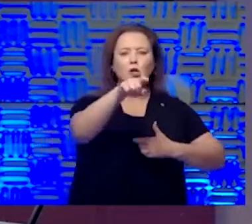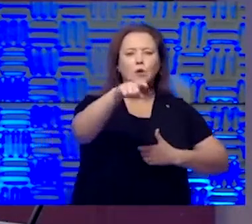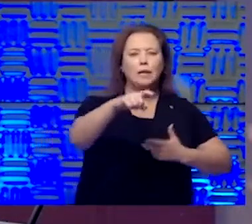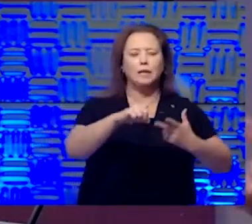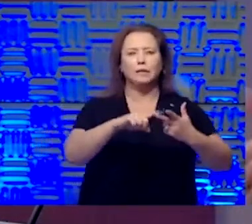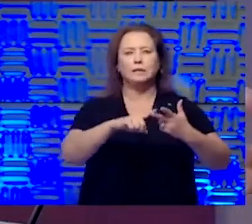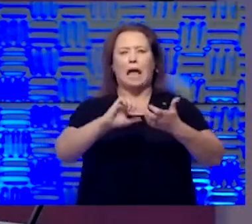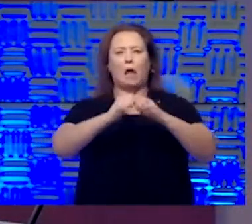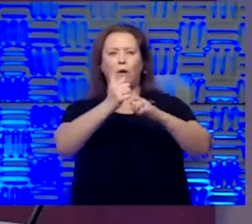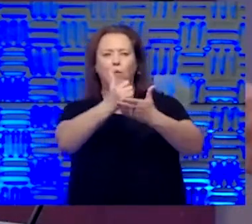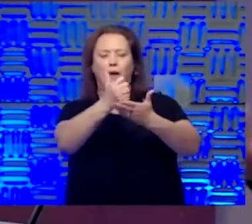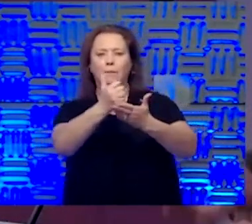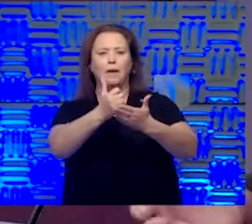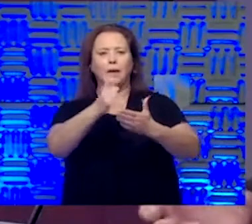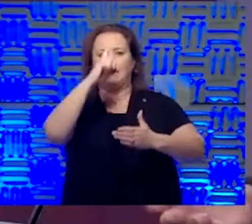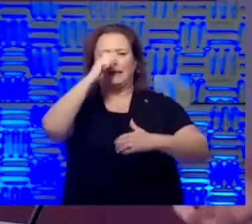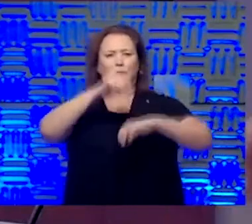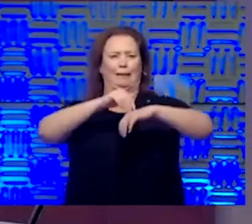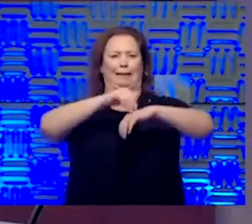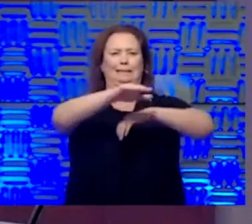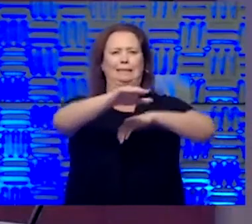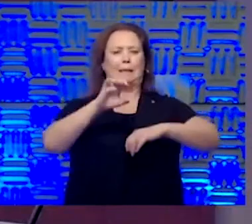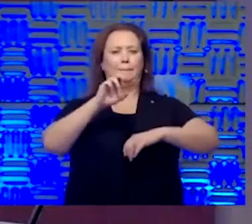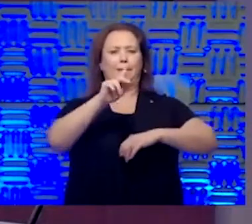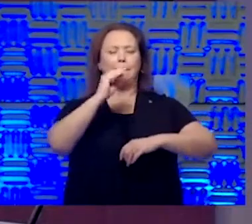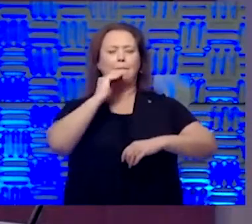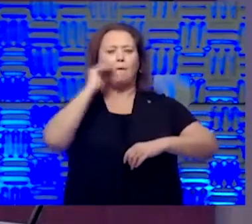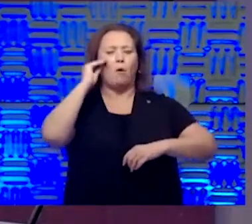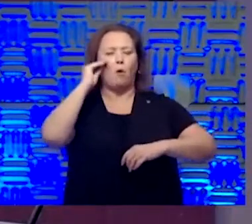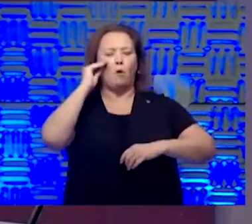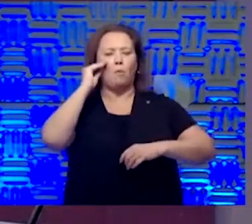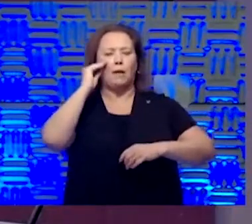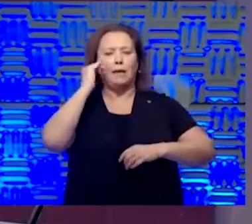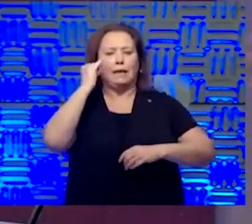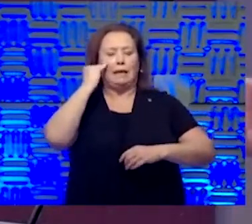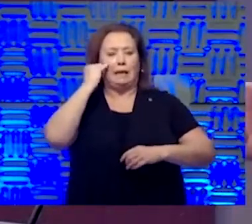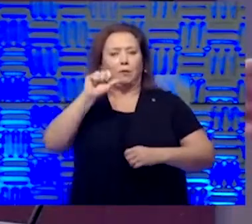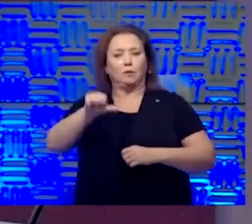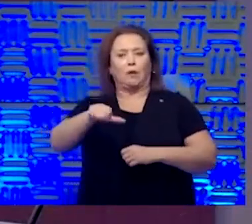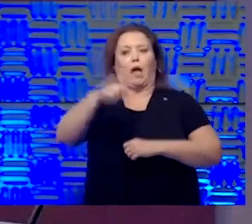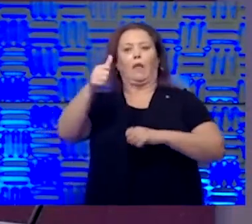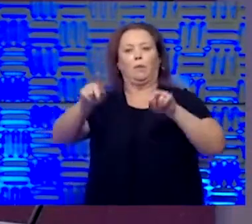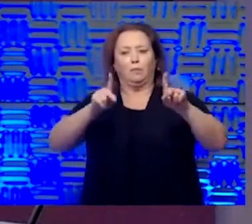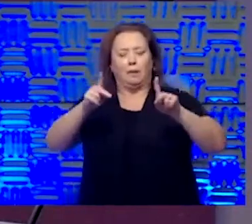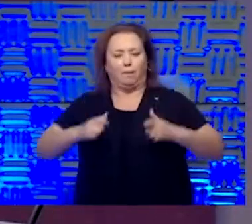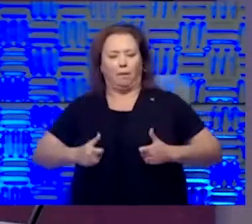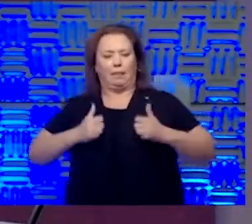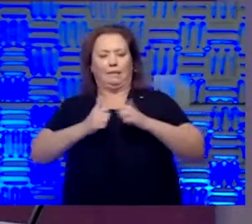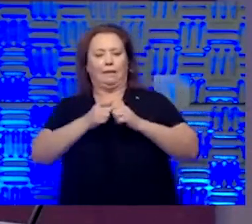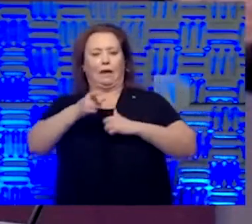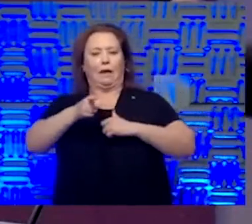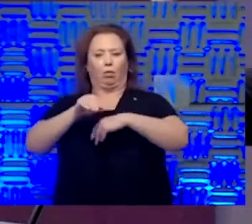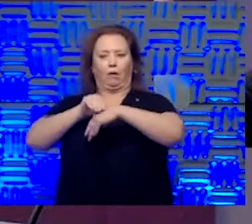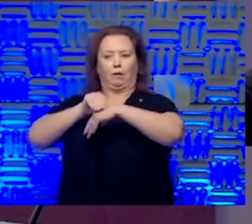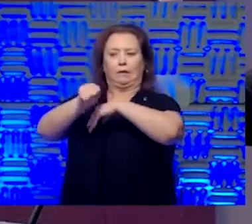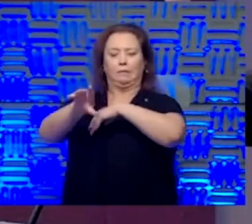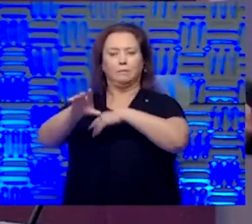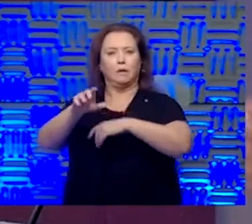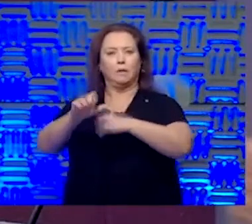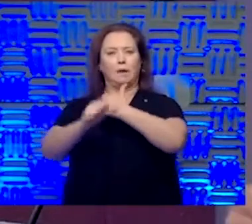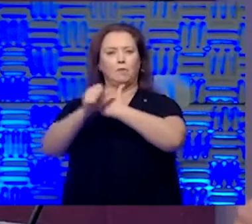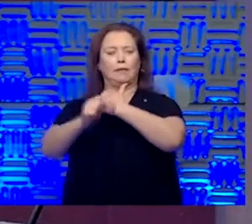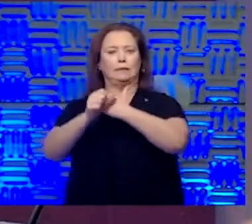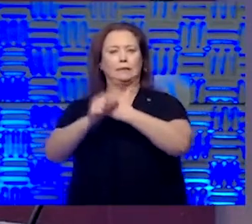Because we can't rightfully send them home when we know that they have multiple people at home that we could potentially put them at